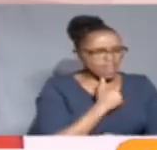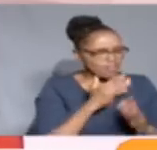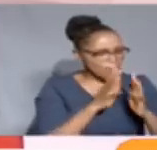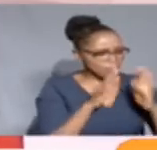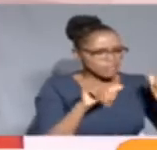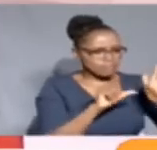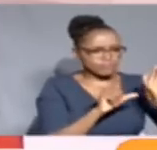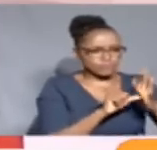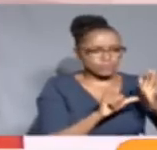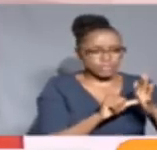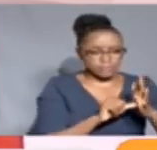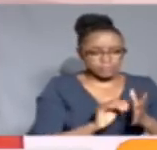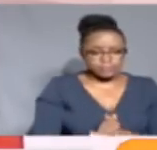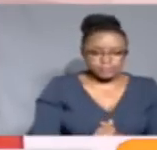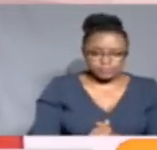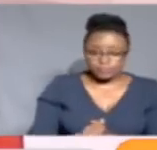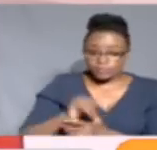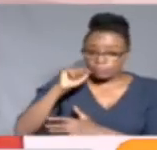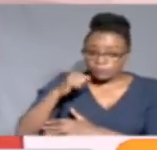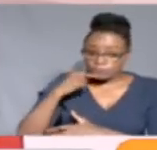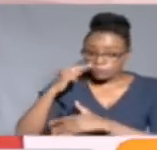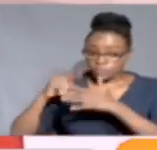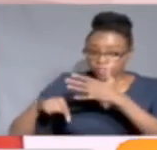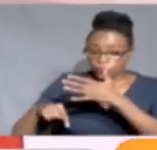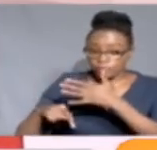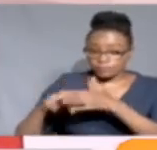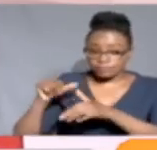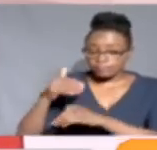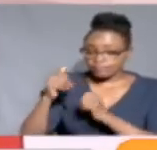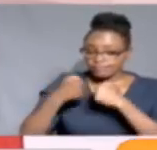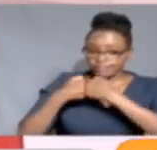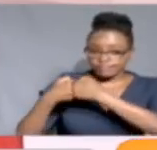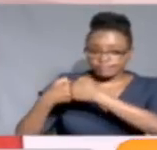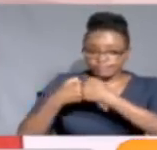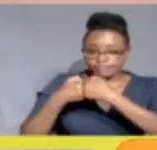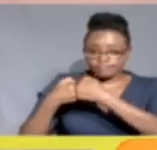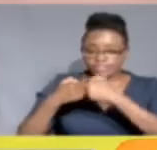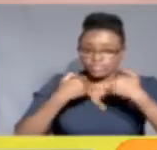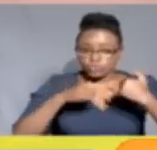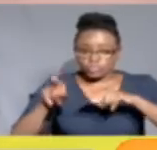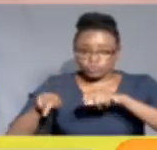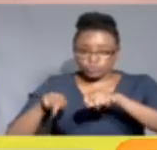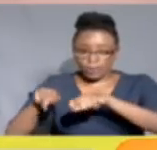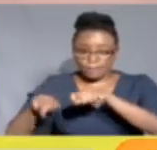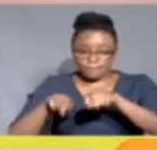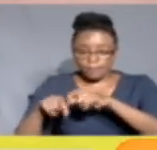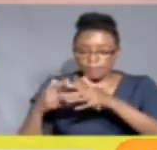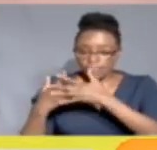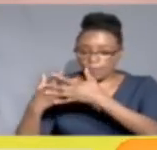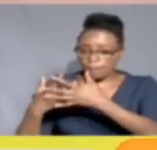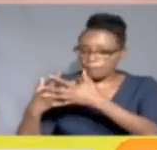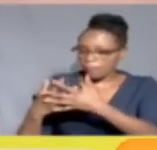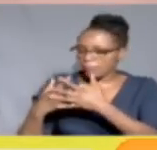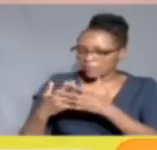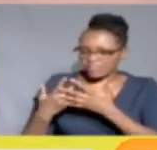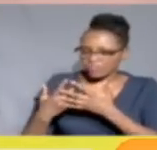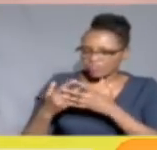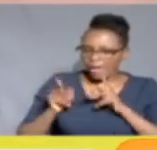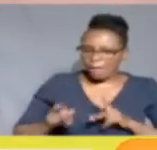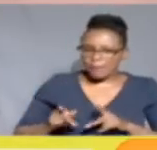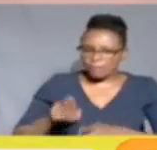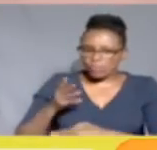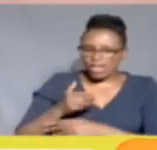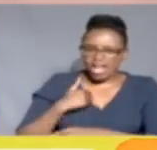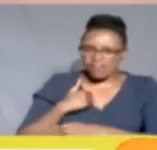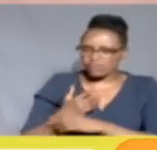crisis. And Mary, what would you say is a challenge when it comes to trying to manage the prison's population? Of course, they are